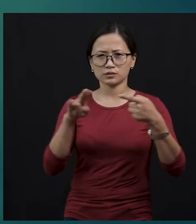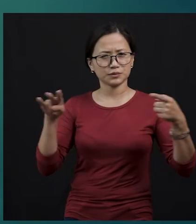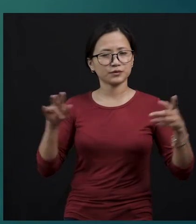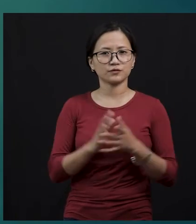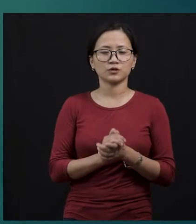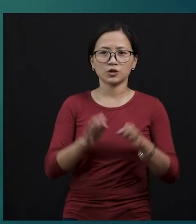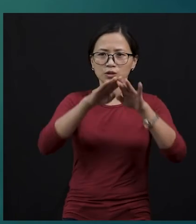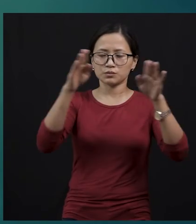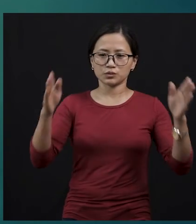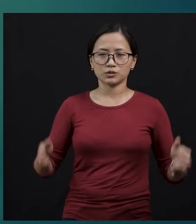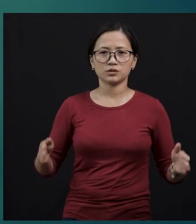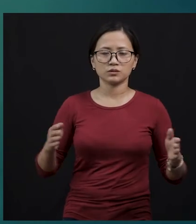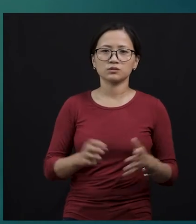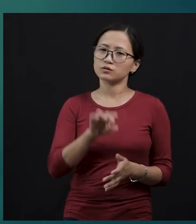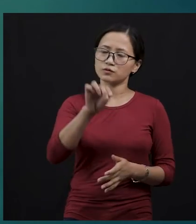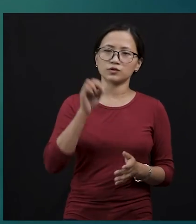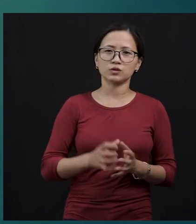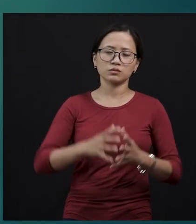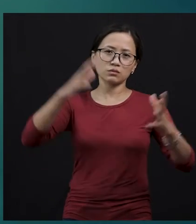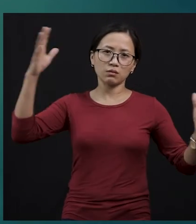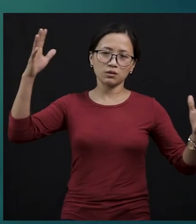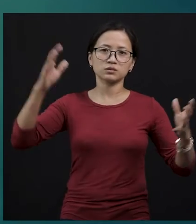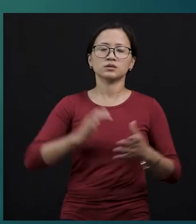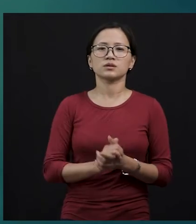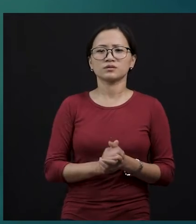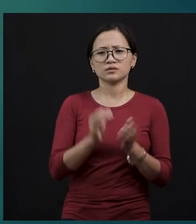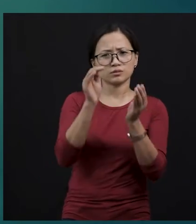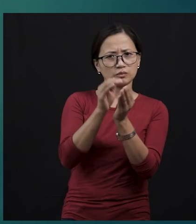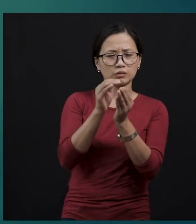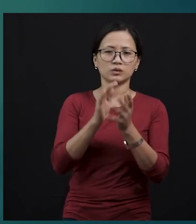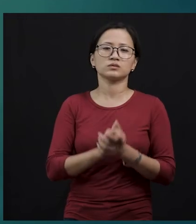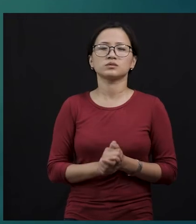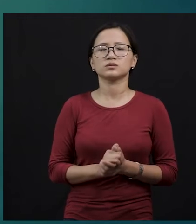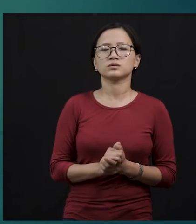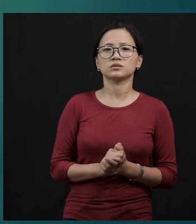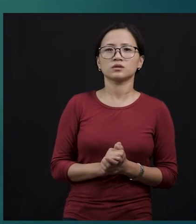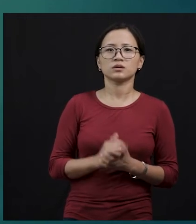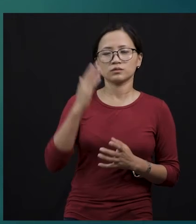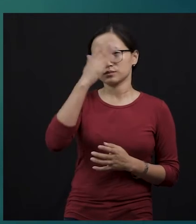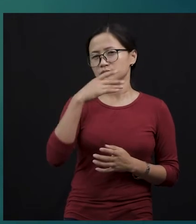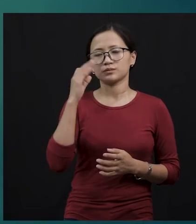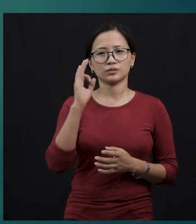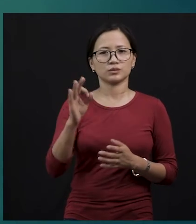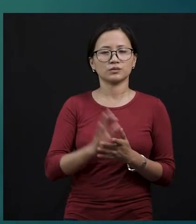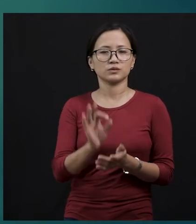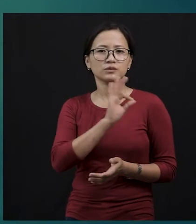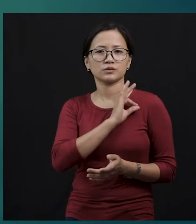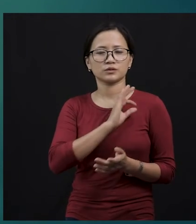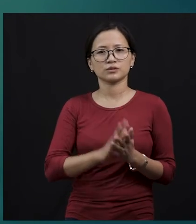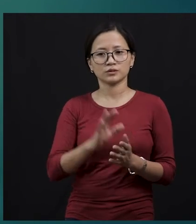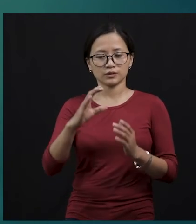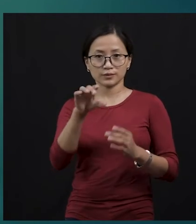You will find very long and big bridges across big rivers. You will find small bridges which are very beautiful. People like to